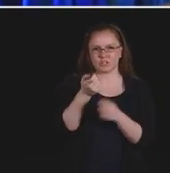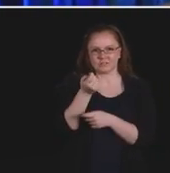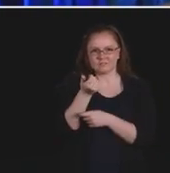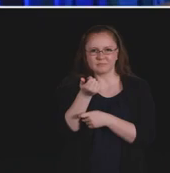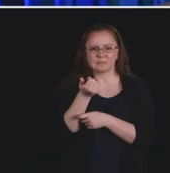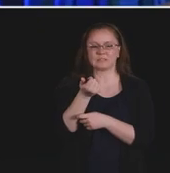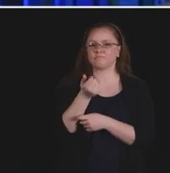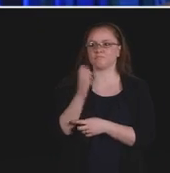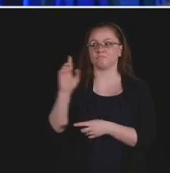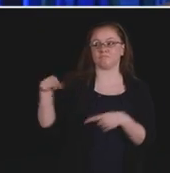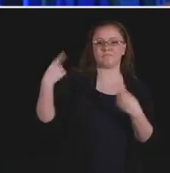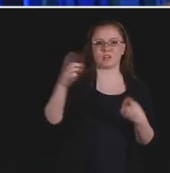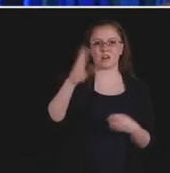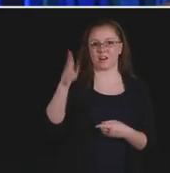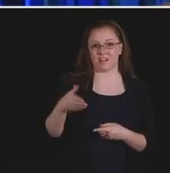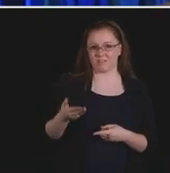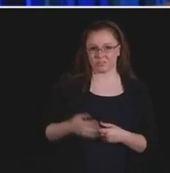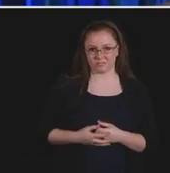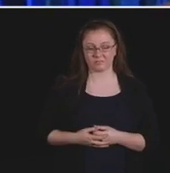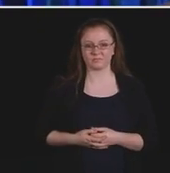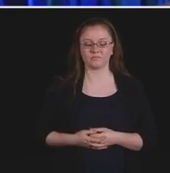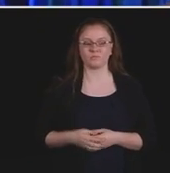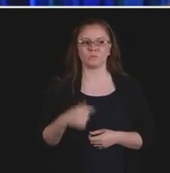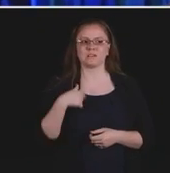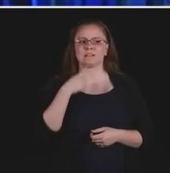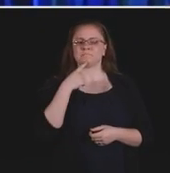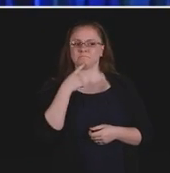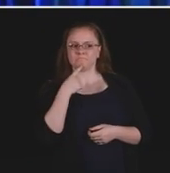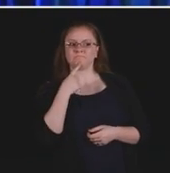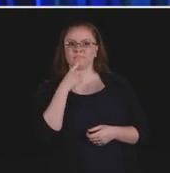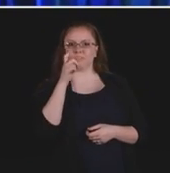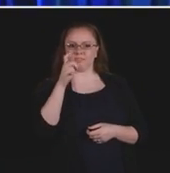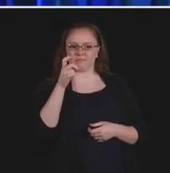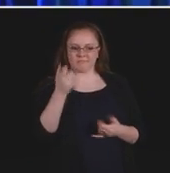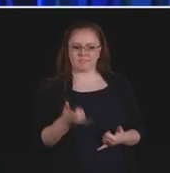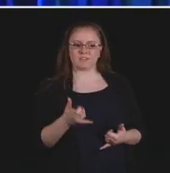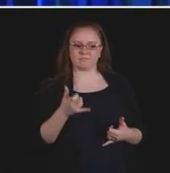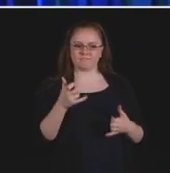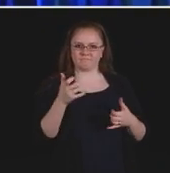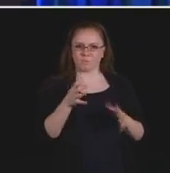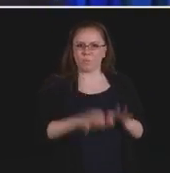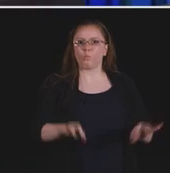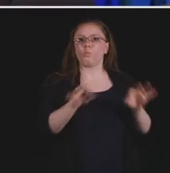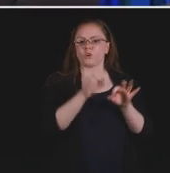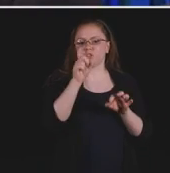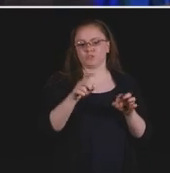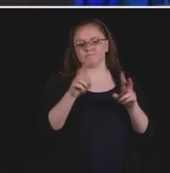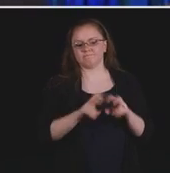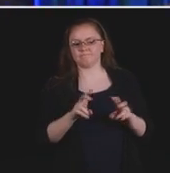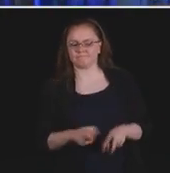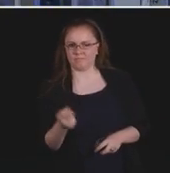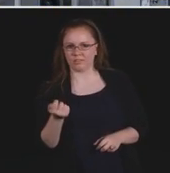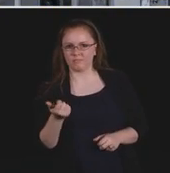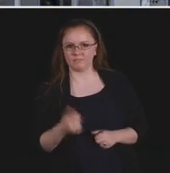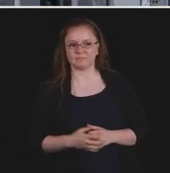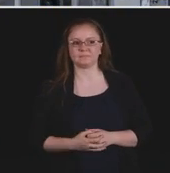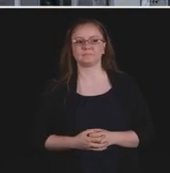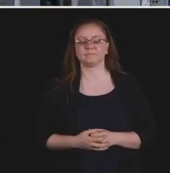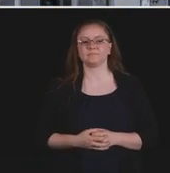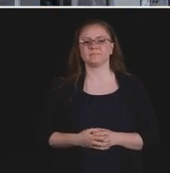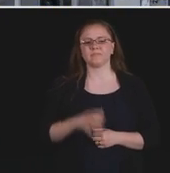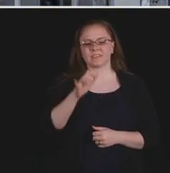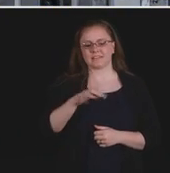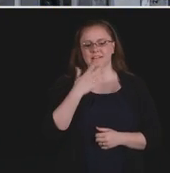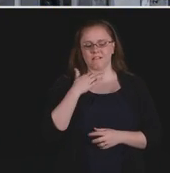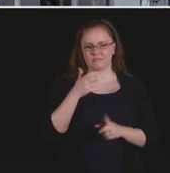Immediately, I said, this is a discovery we should explore. So where did the color come from?